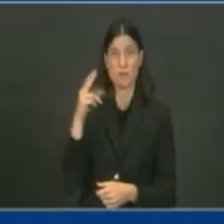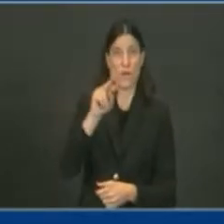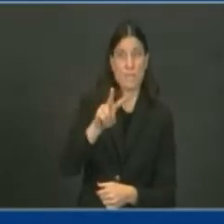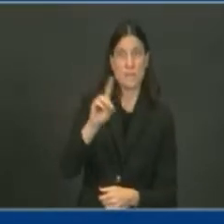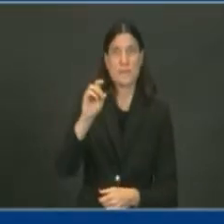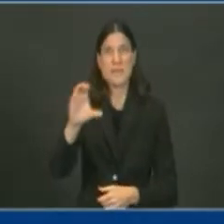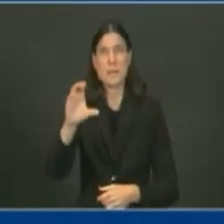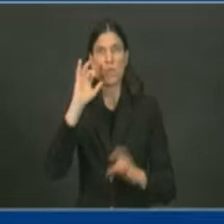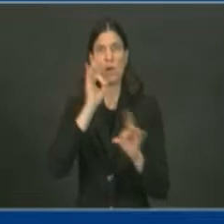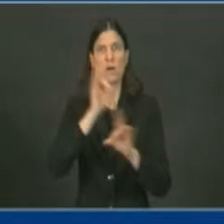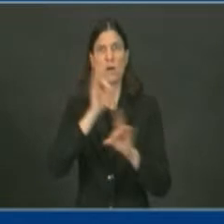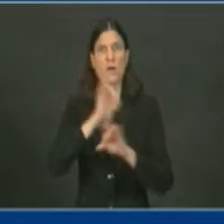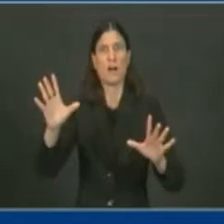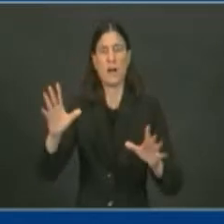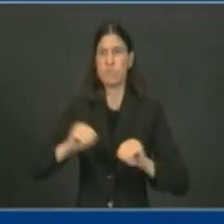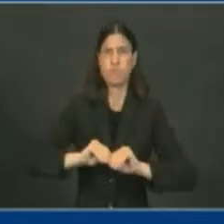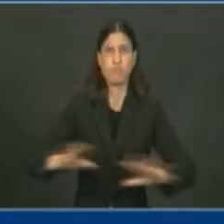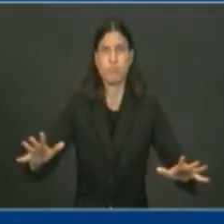down.